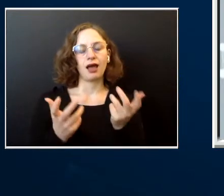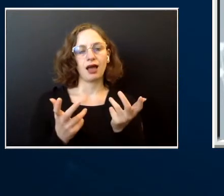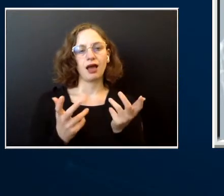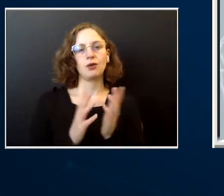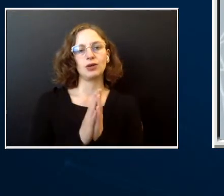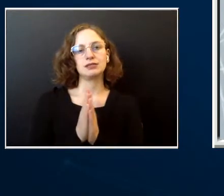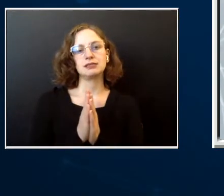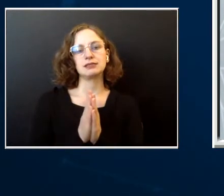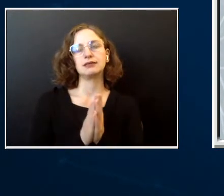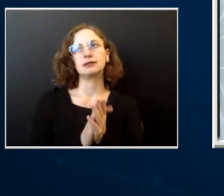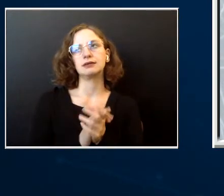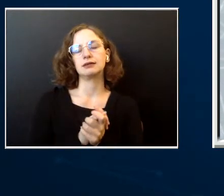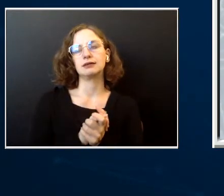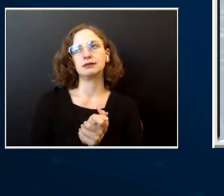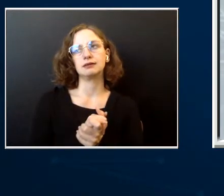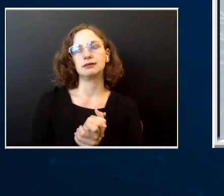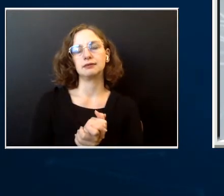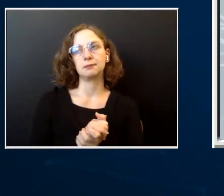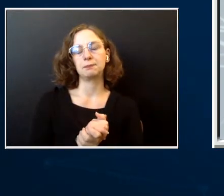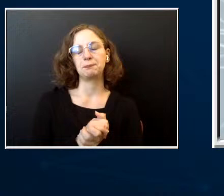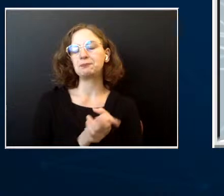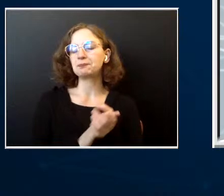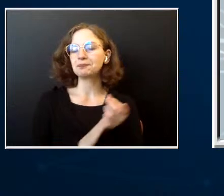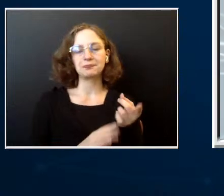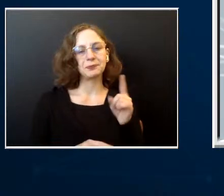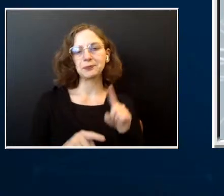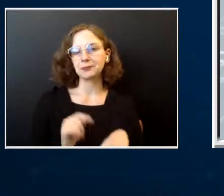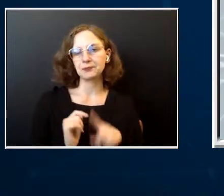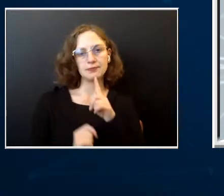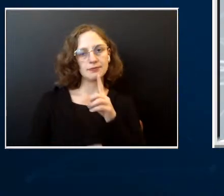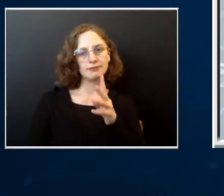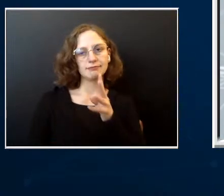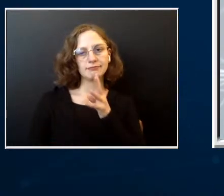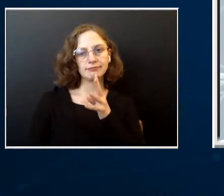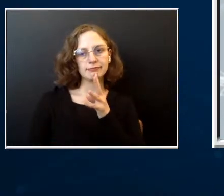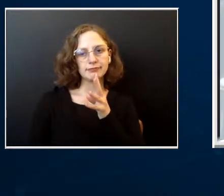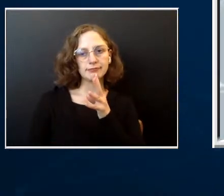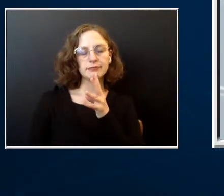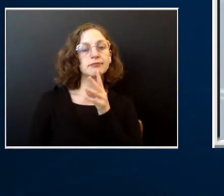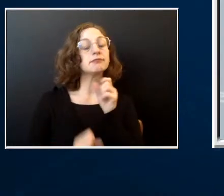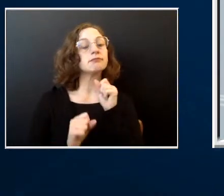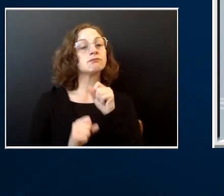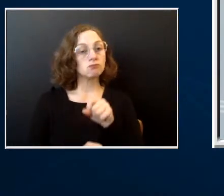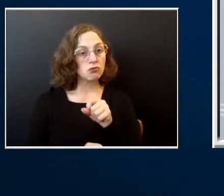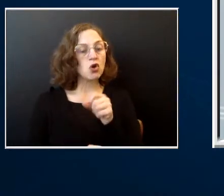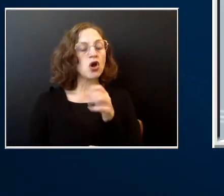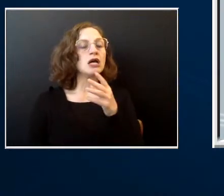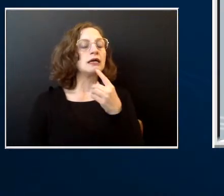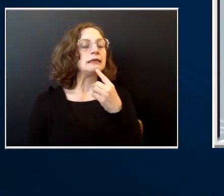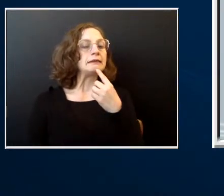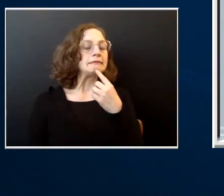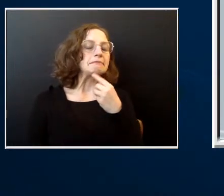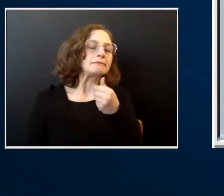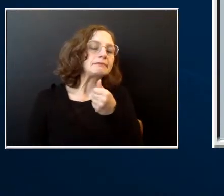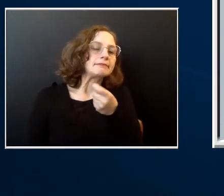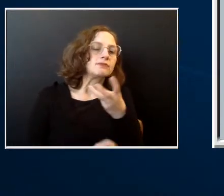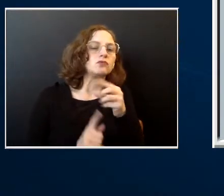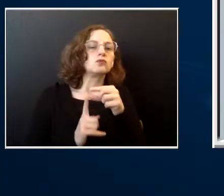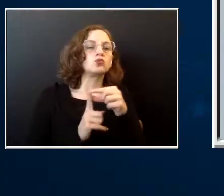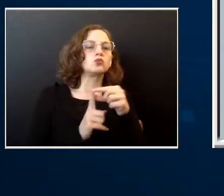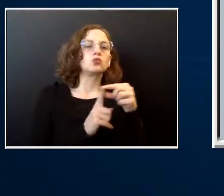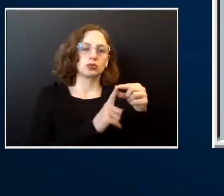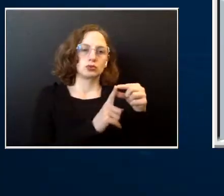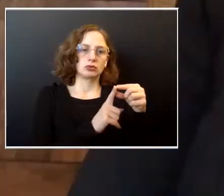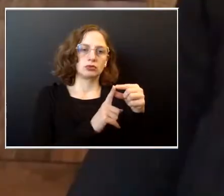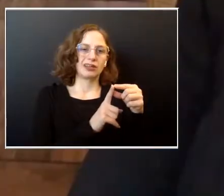she wasn't able to really speak. She could say very few words, and she wasn't able to